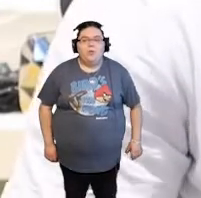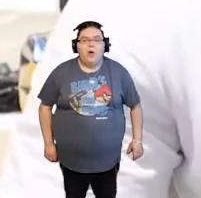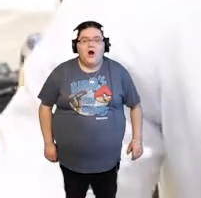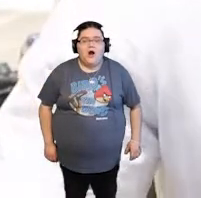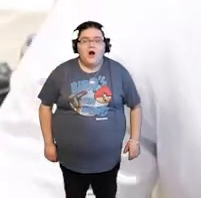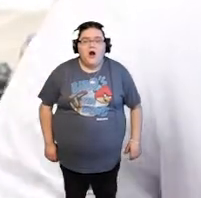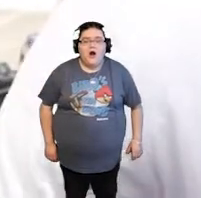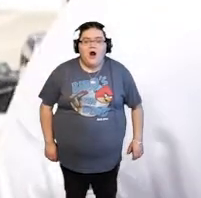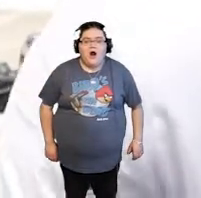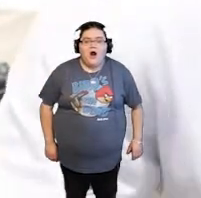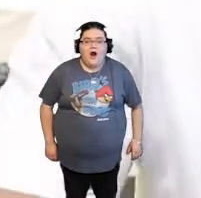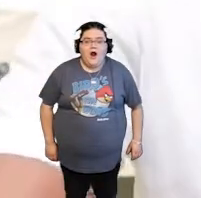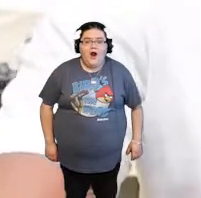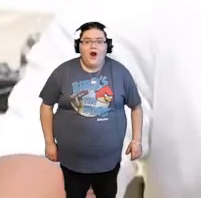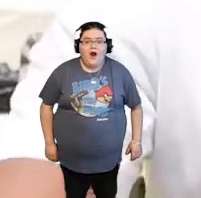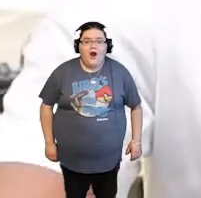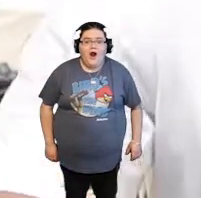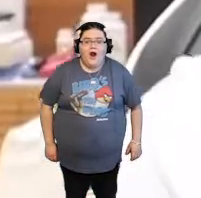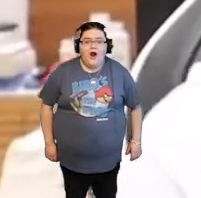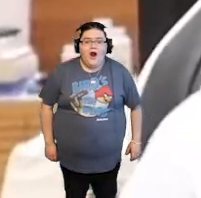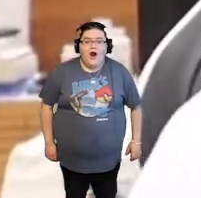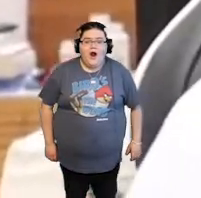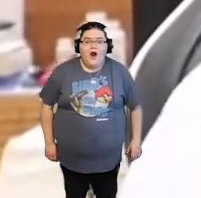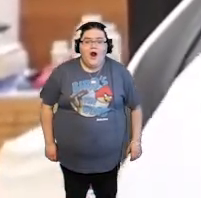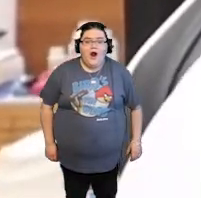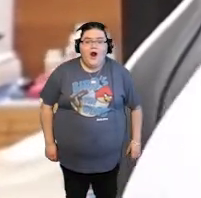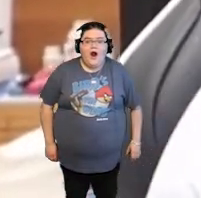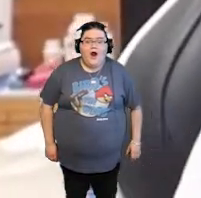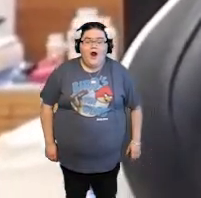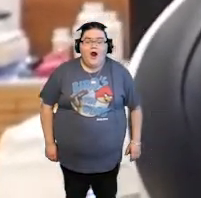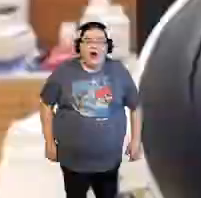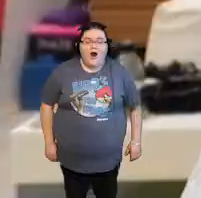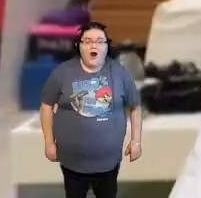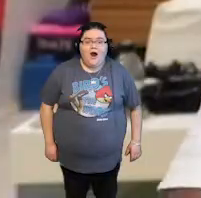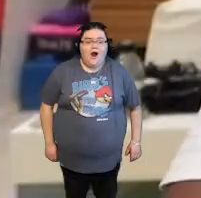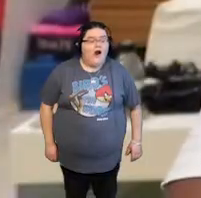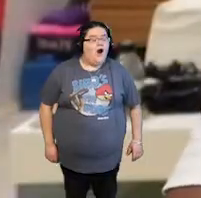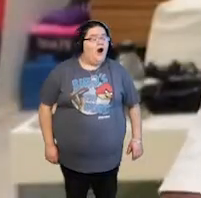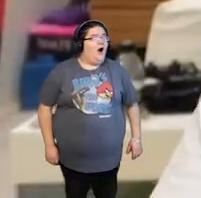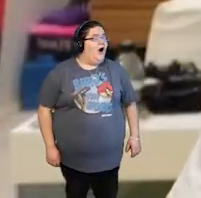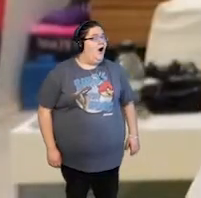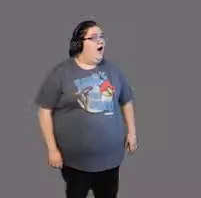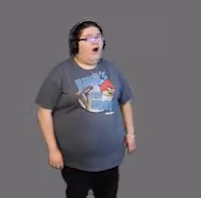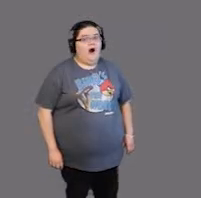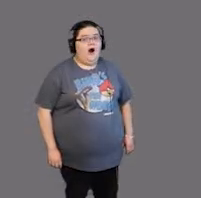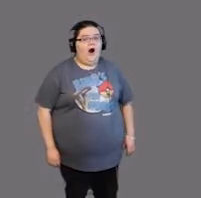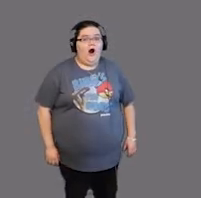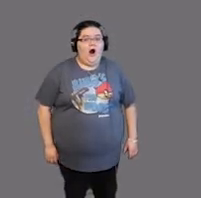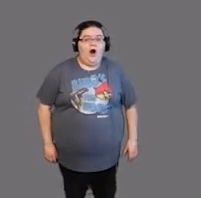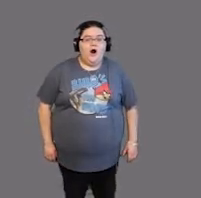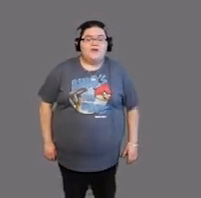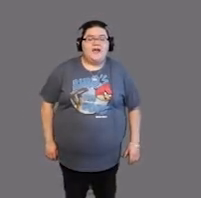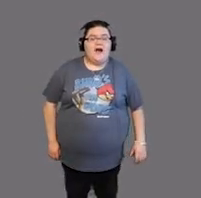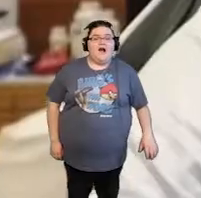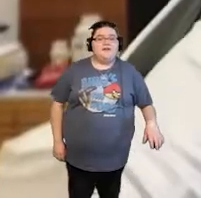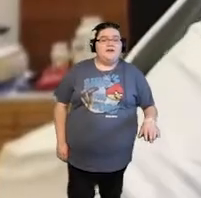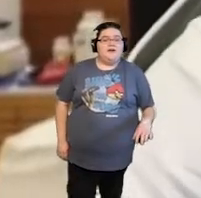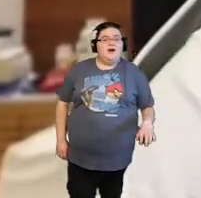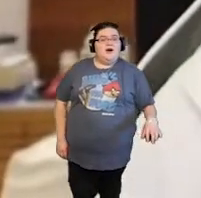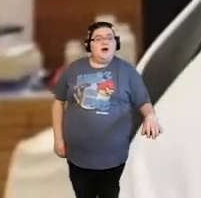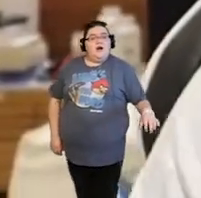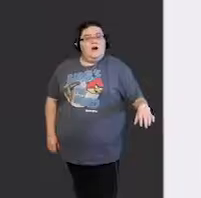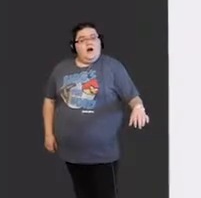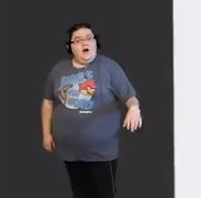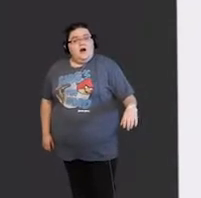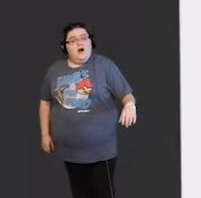hell. Oh, shit. Yes. Hello. There's your award. Okay, Bish